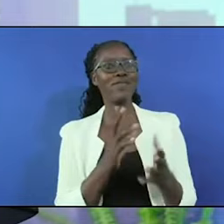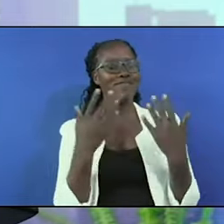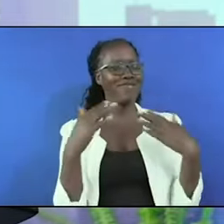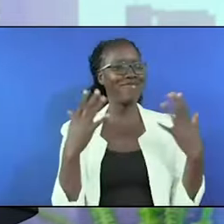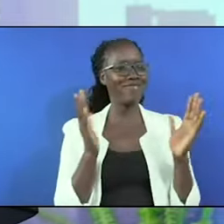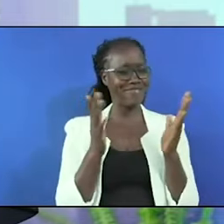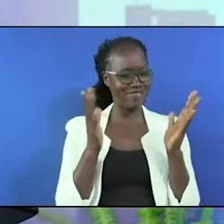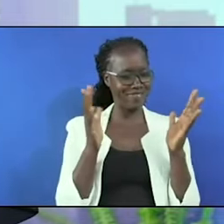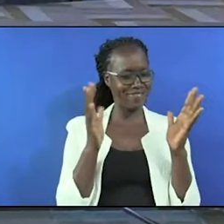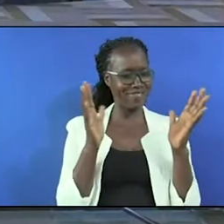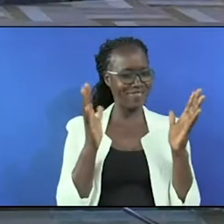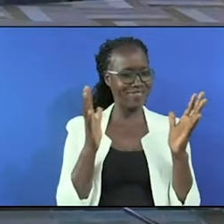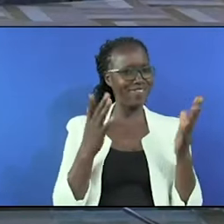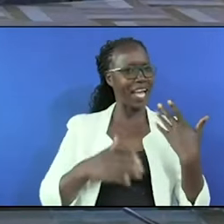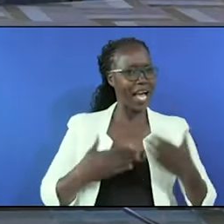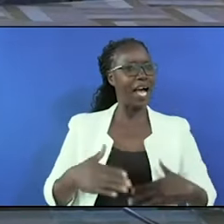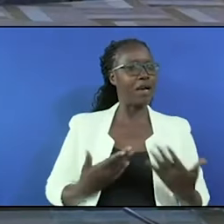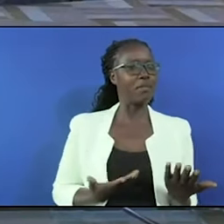clapping.